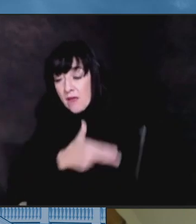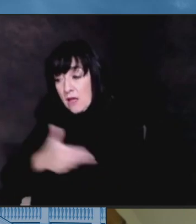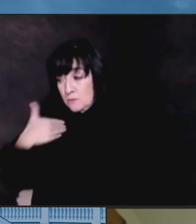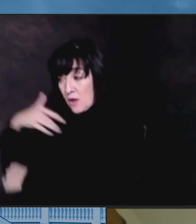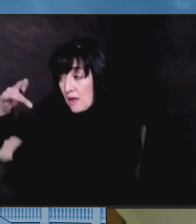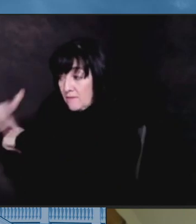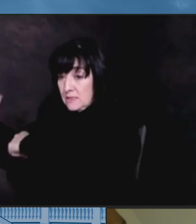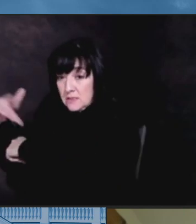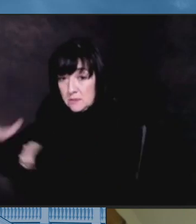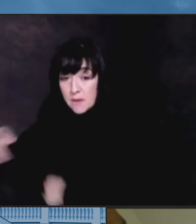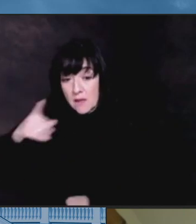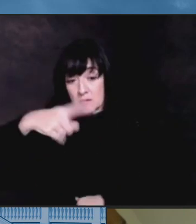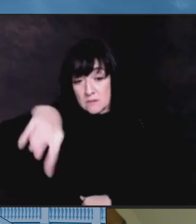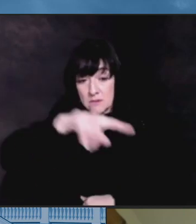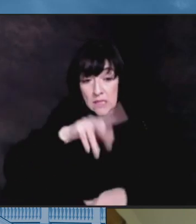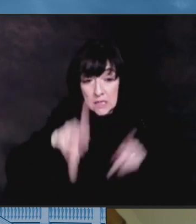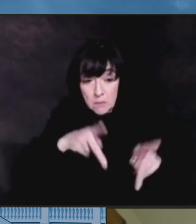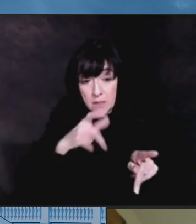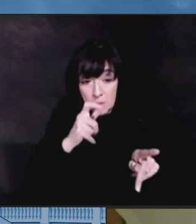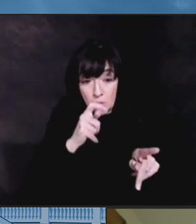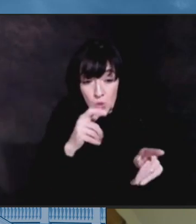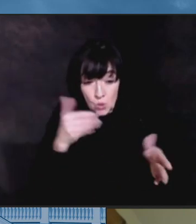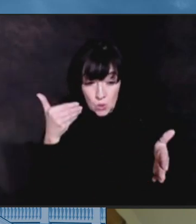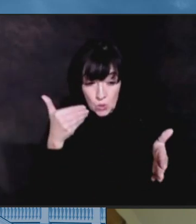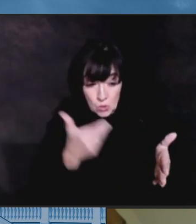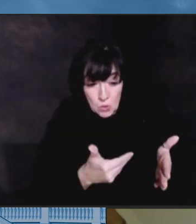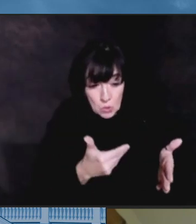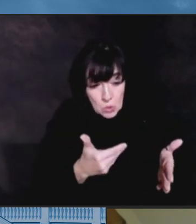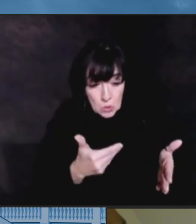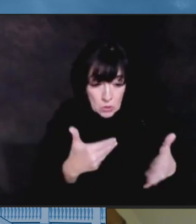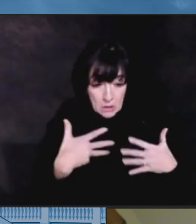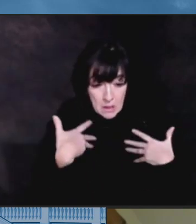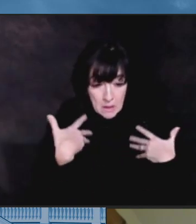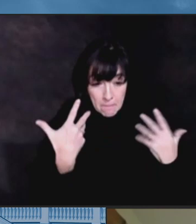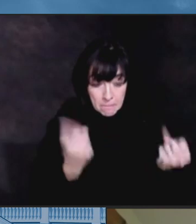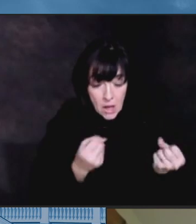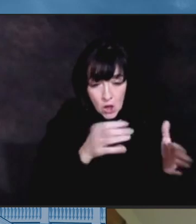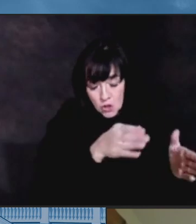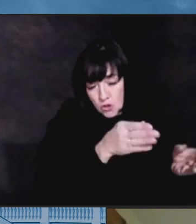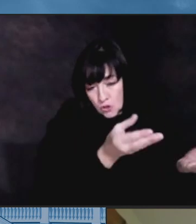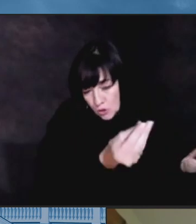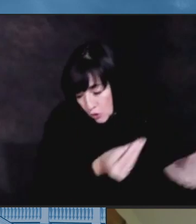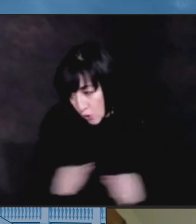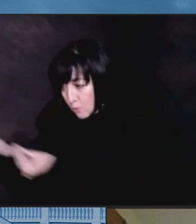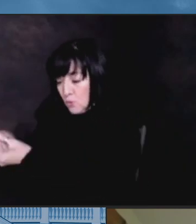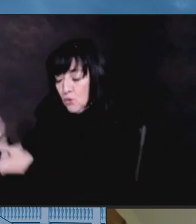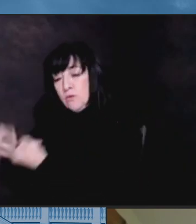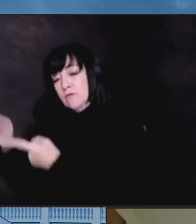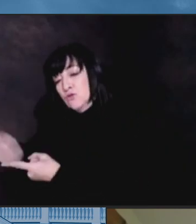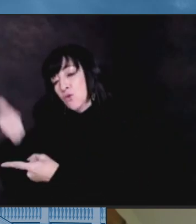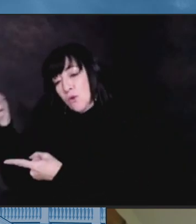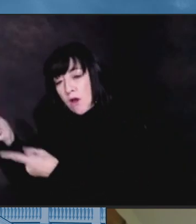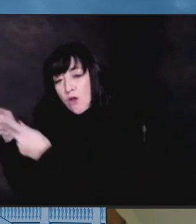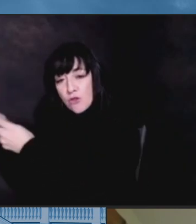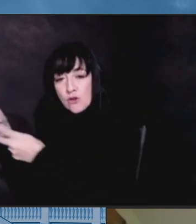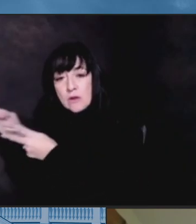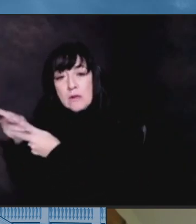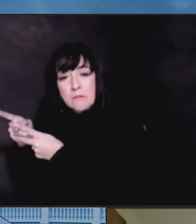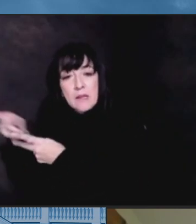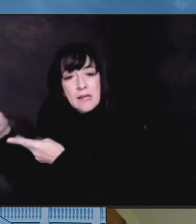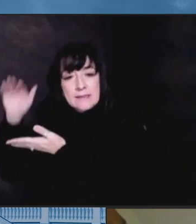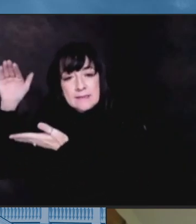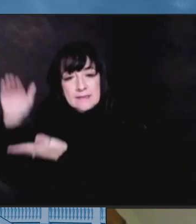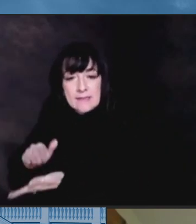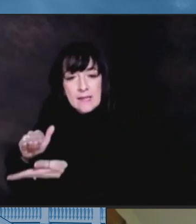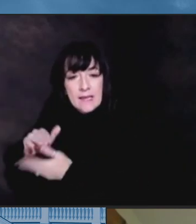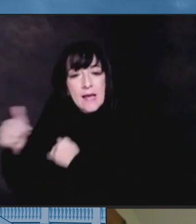can admit patients on the other end. And so moving patients through the continuum, kind of from the